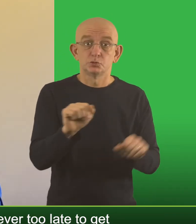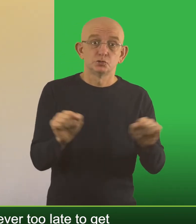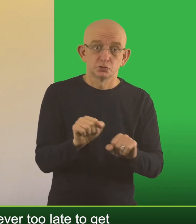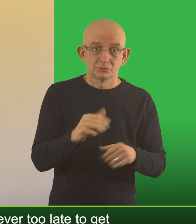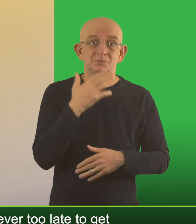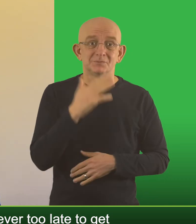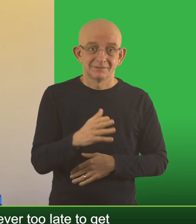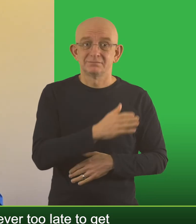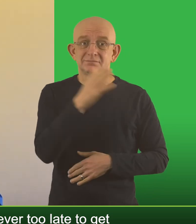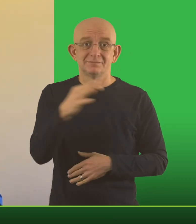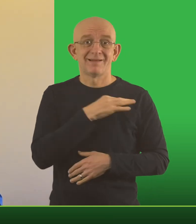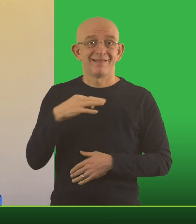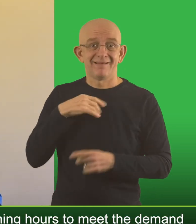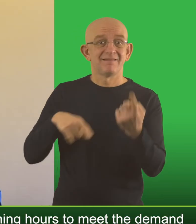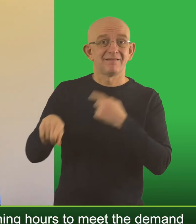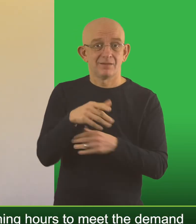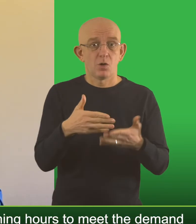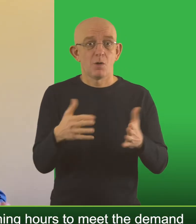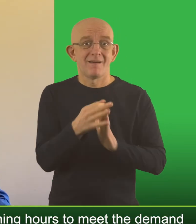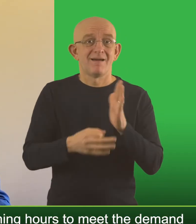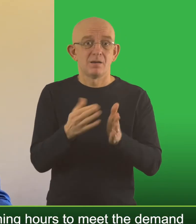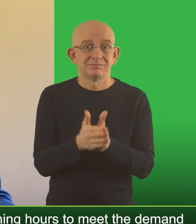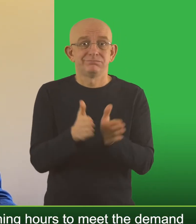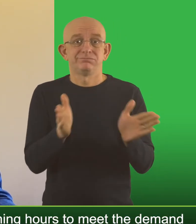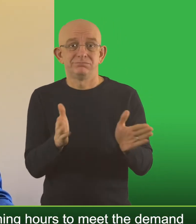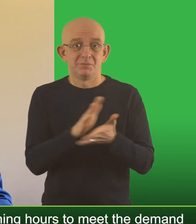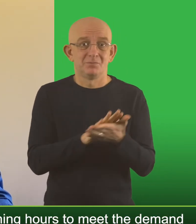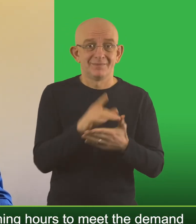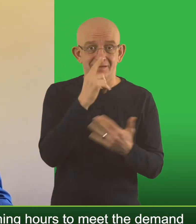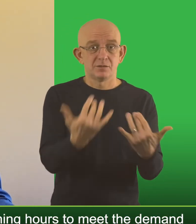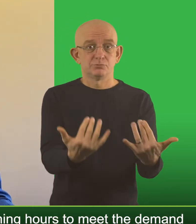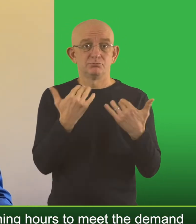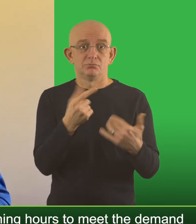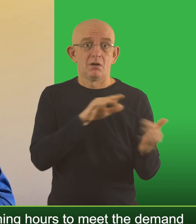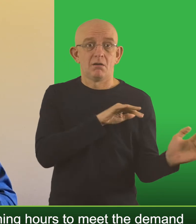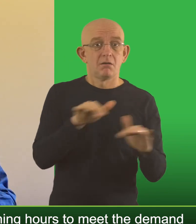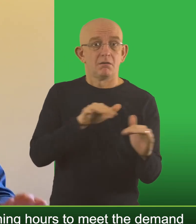if you haven't already done so, and many clinics will be extending their opening hours